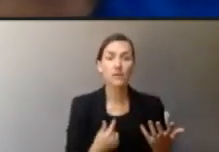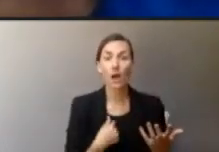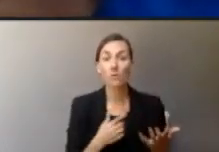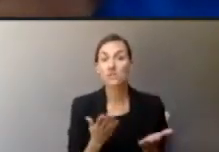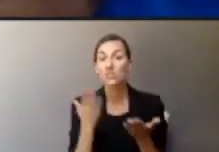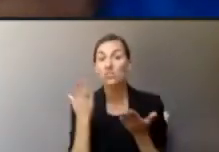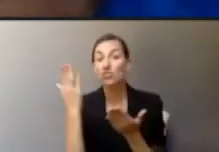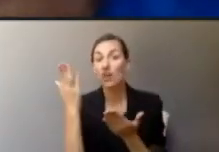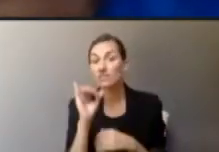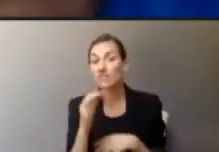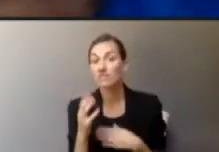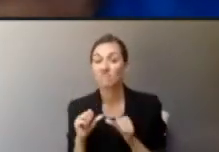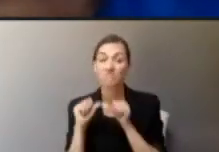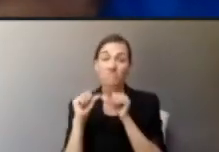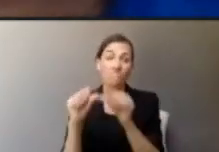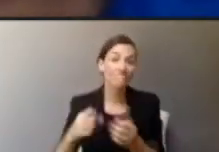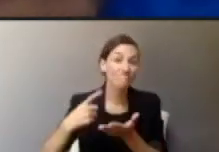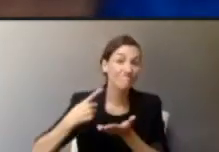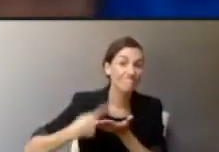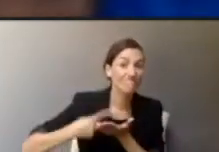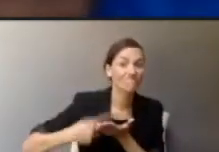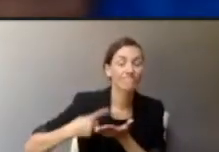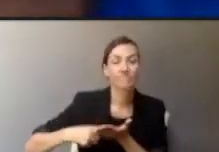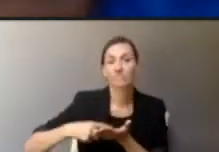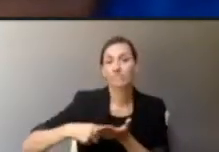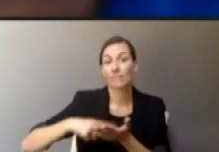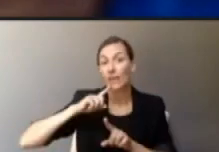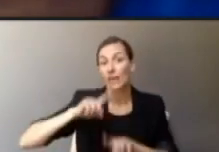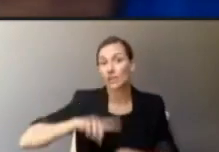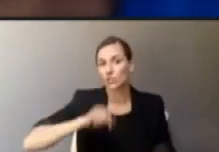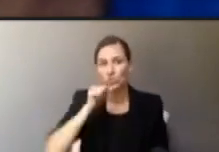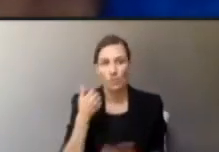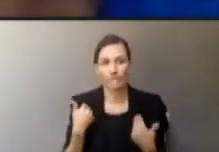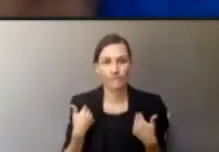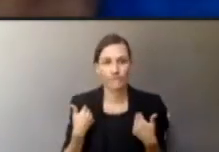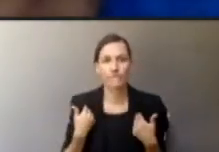is an ongoing conversation, and so we don't have a definitive on that yet.